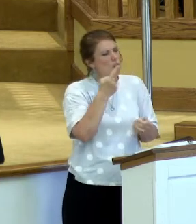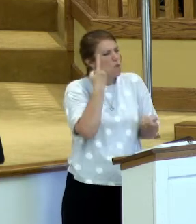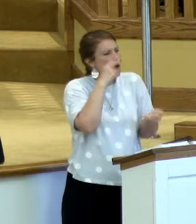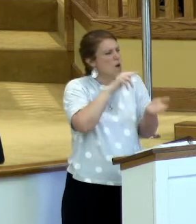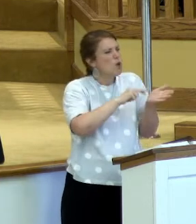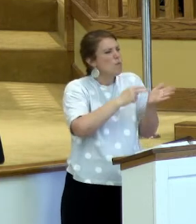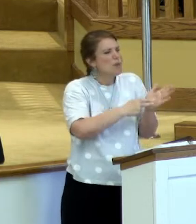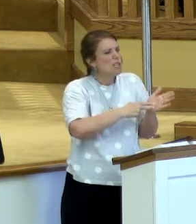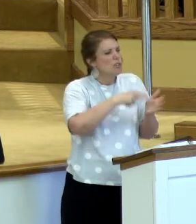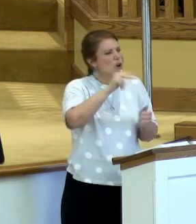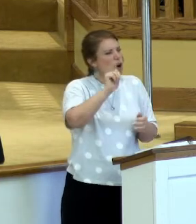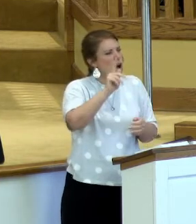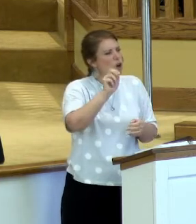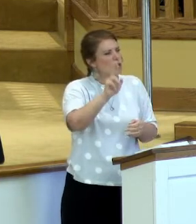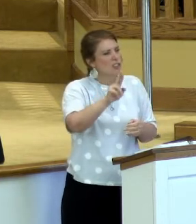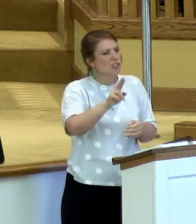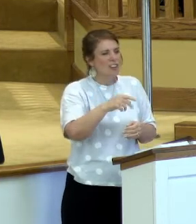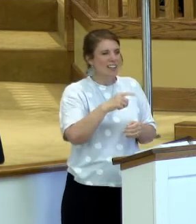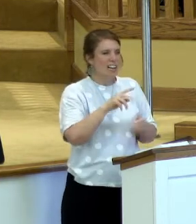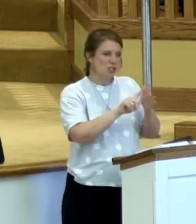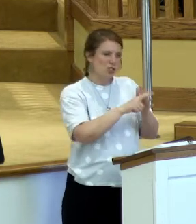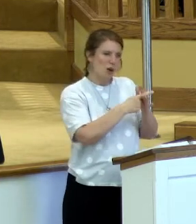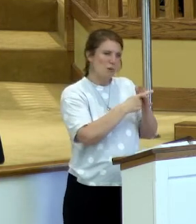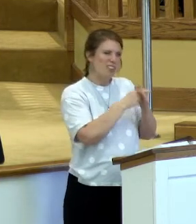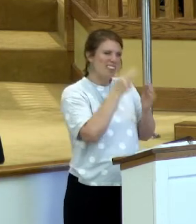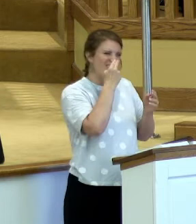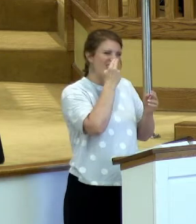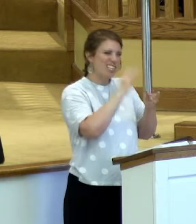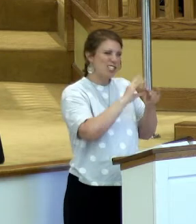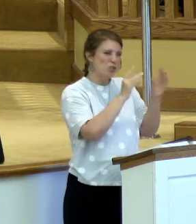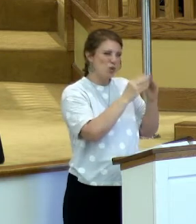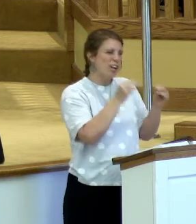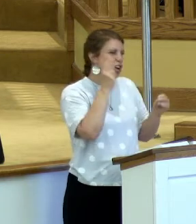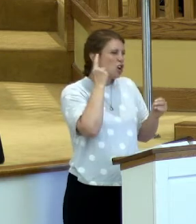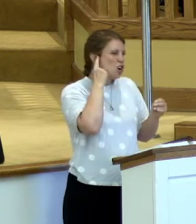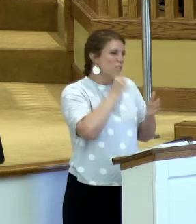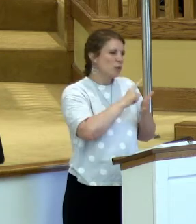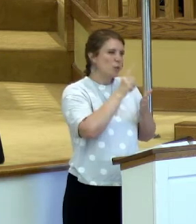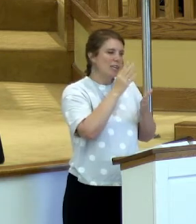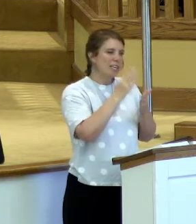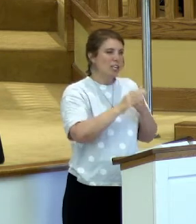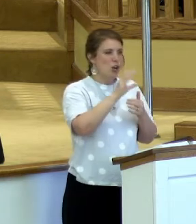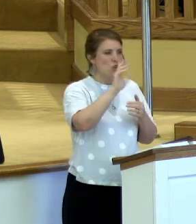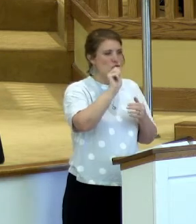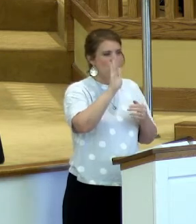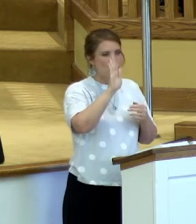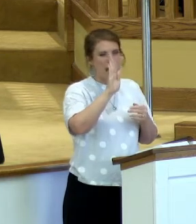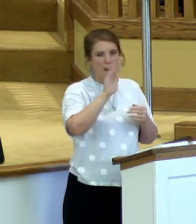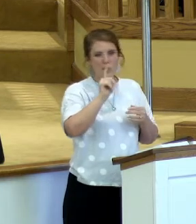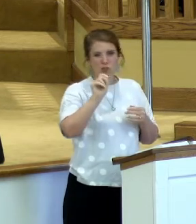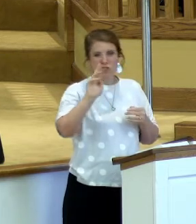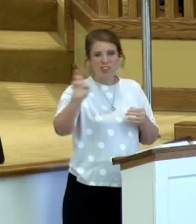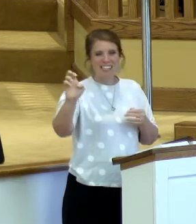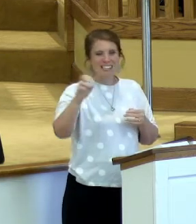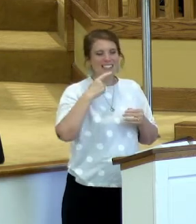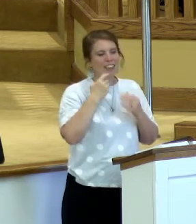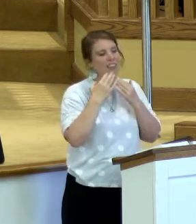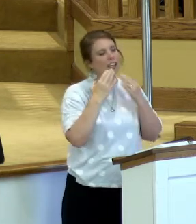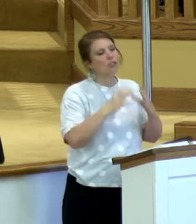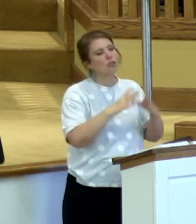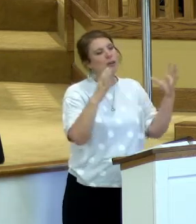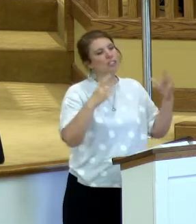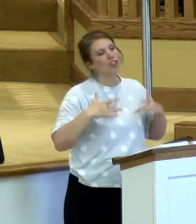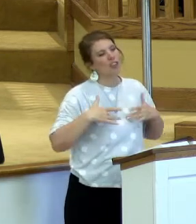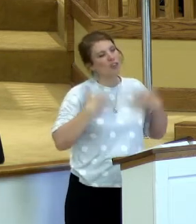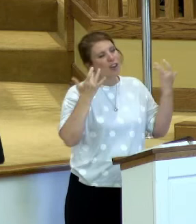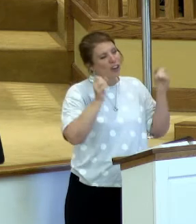in church? And I'll start off by telling you a funny story about that I heard over this weekend. Brother Crabtree says, thank you so much, church. He was